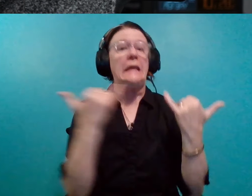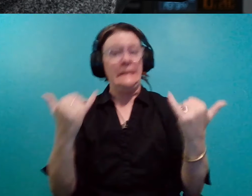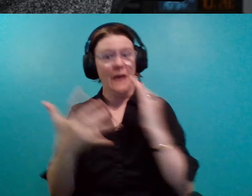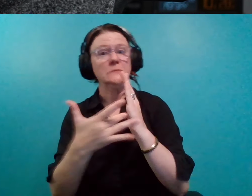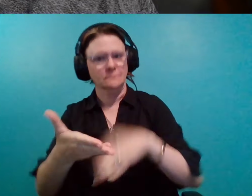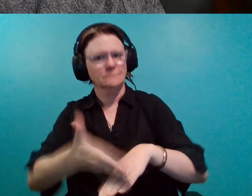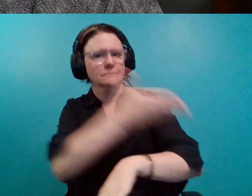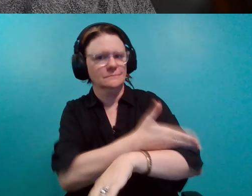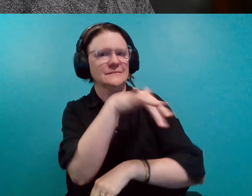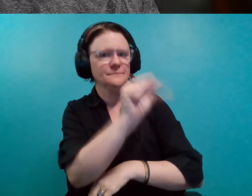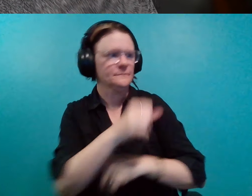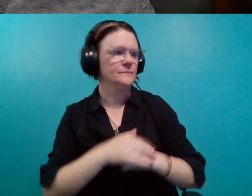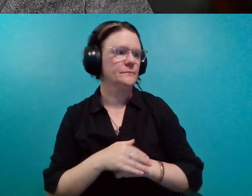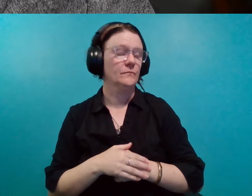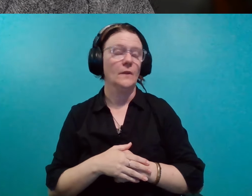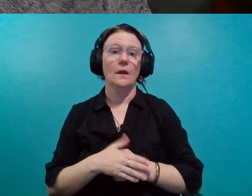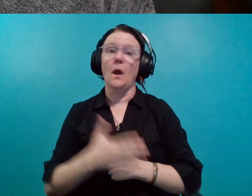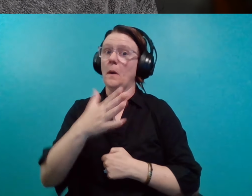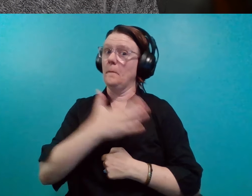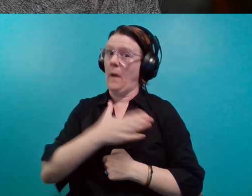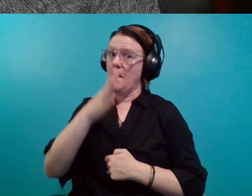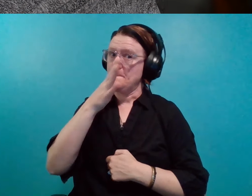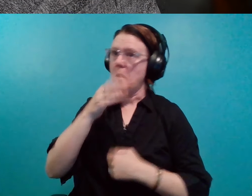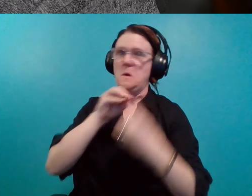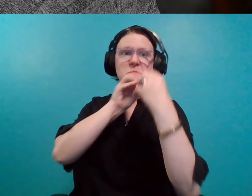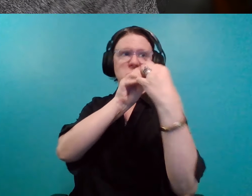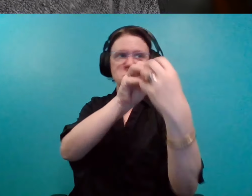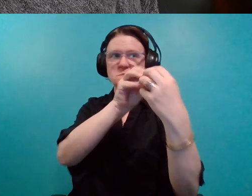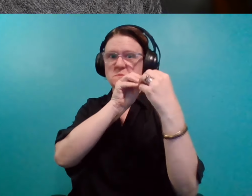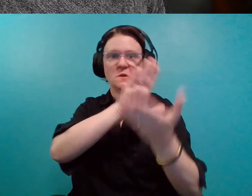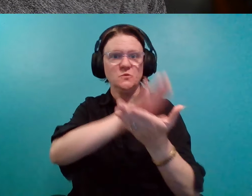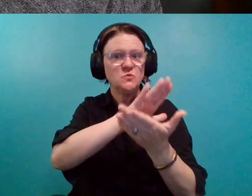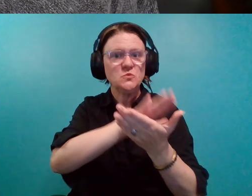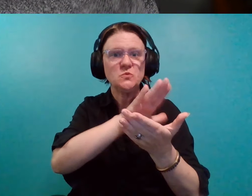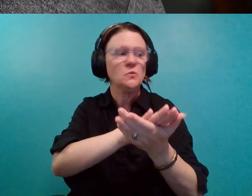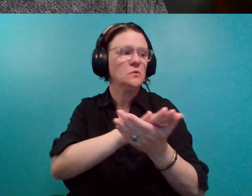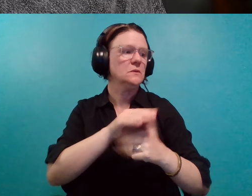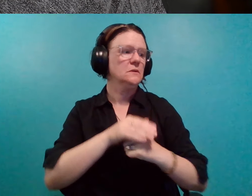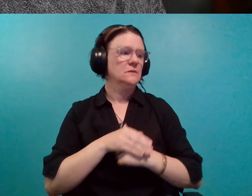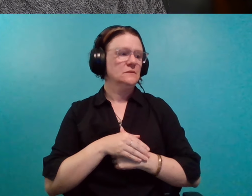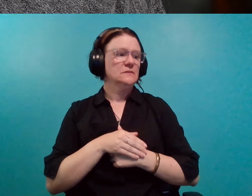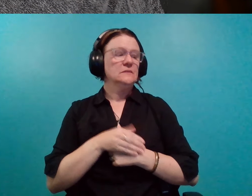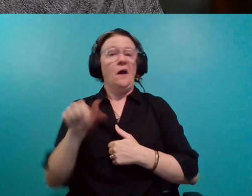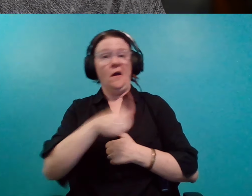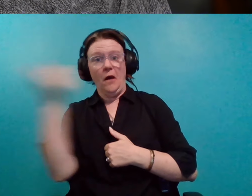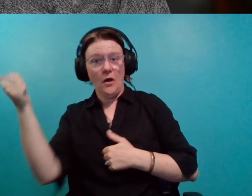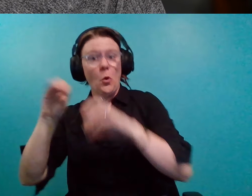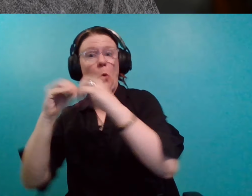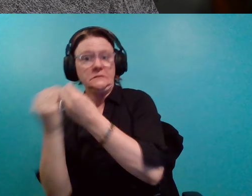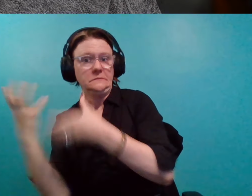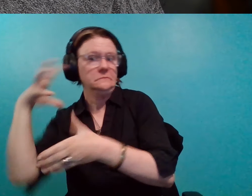technology. And my mom, she fought hard. Shriners Hospital, I don't know if you've heard of them, but they